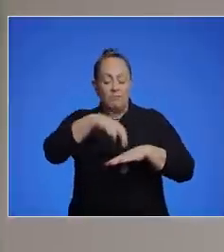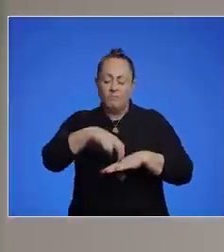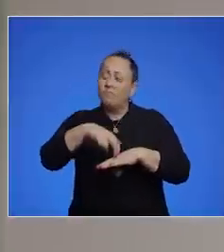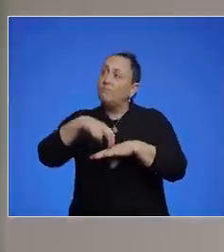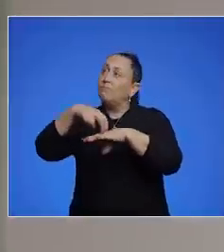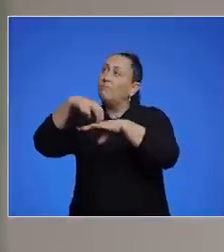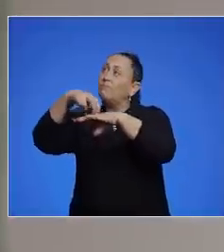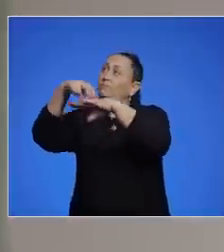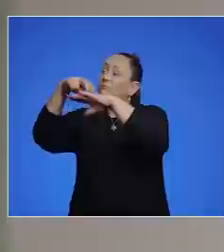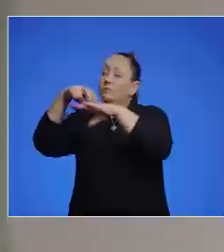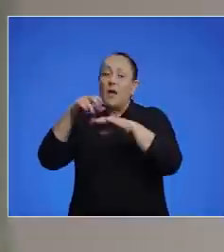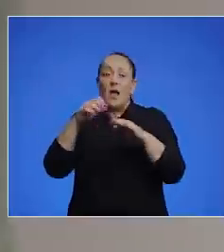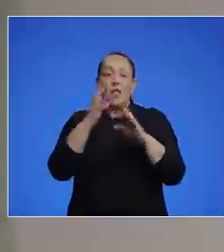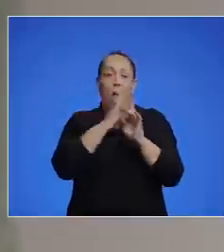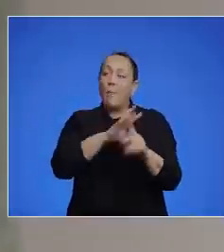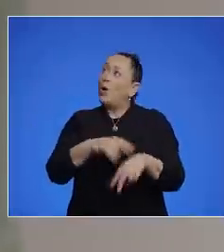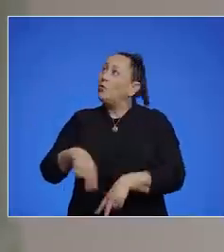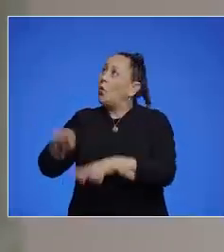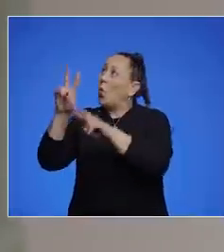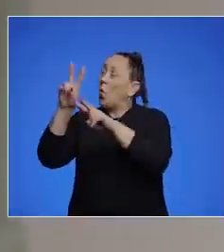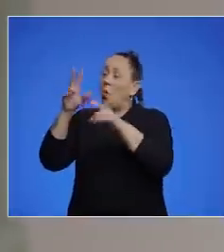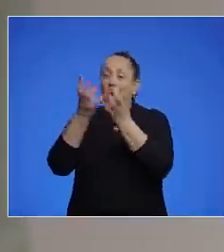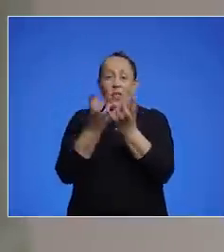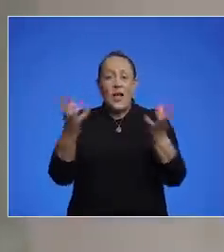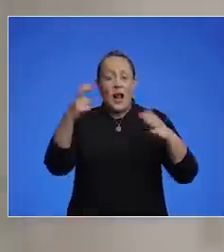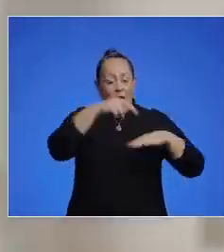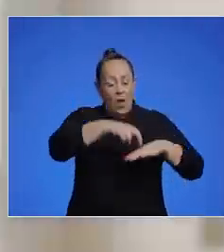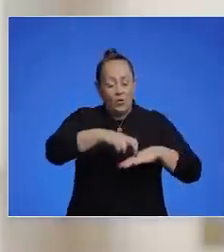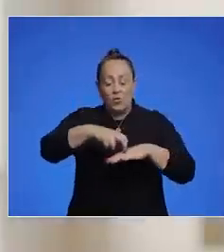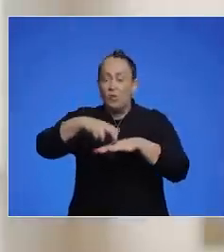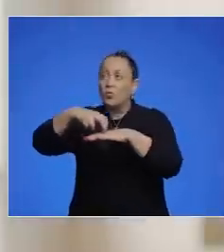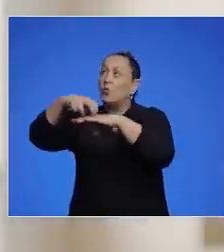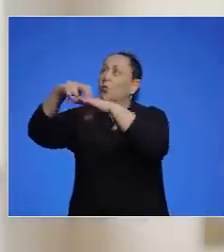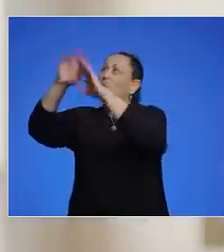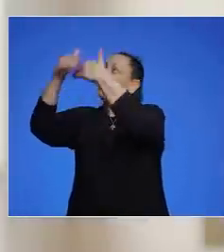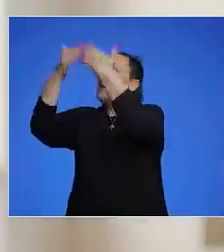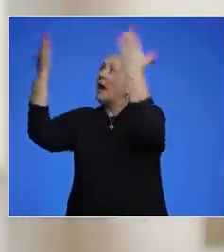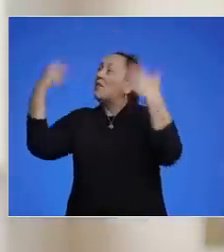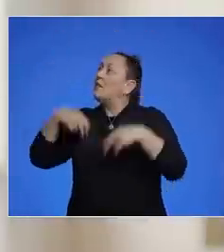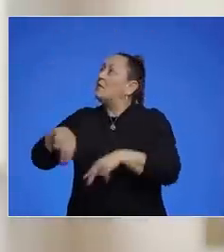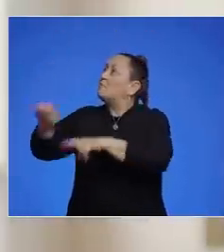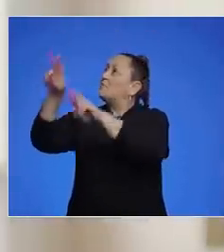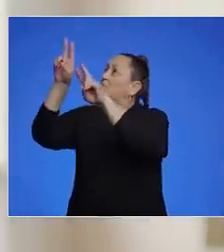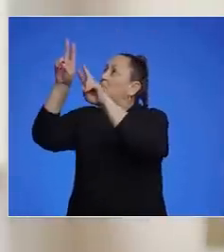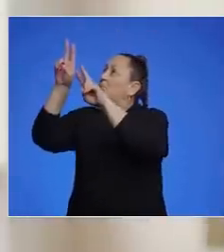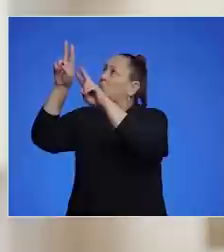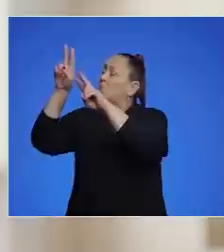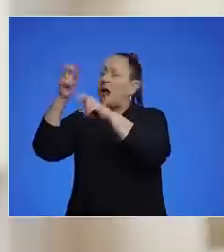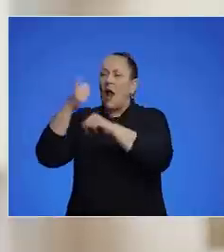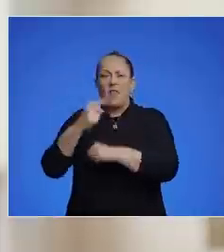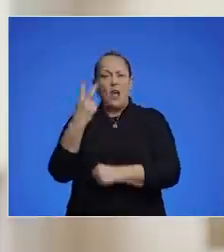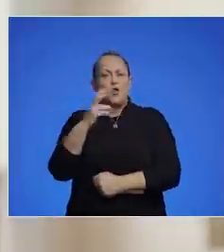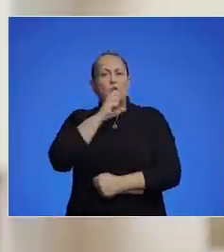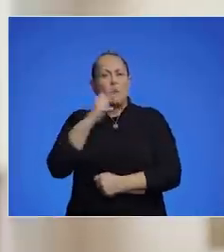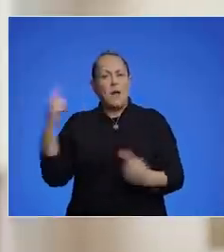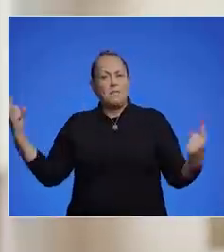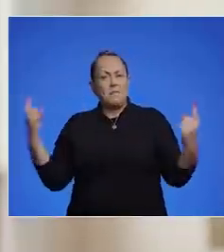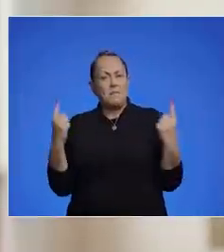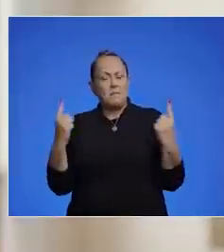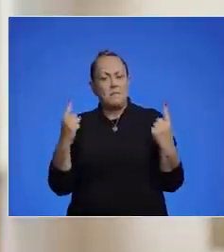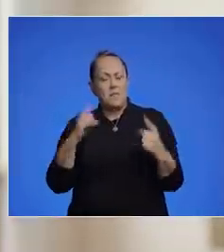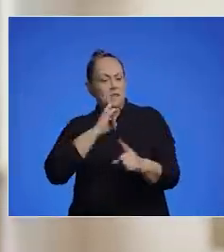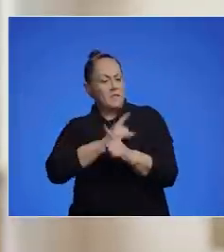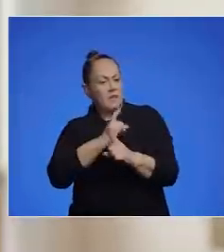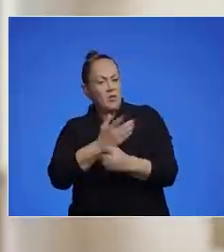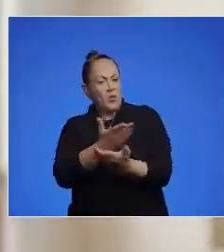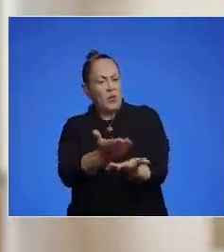they looked on, and a cloud took him from their sight. They were still staring into the sky when suddenly two men in white were standing near them, and